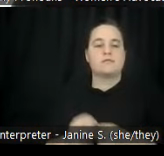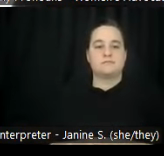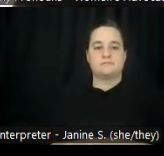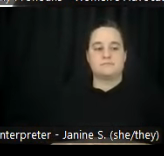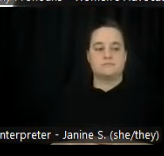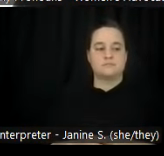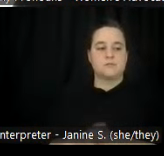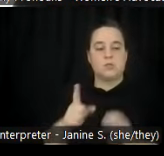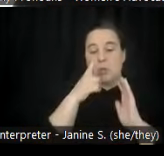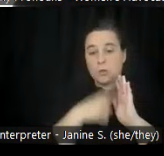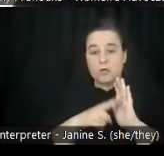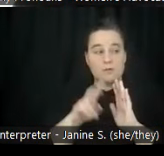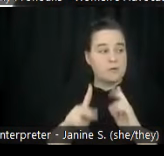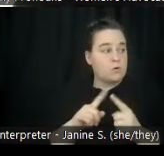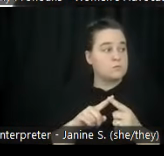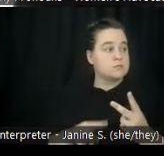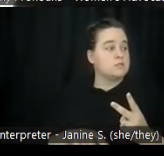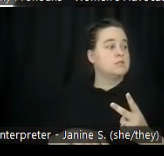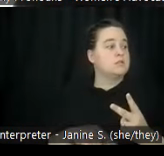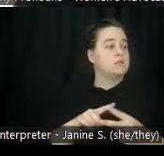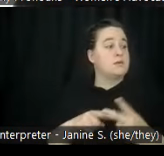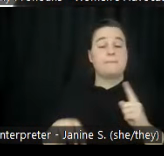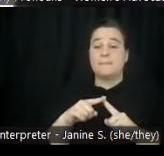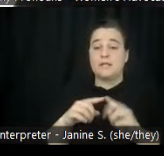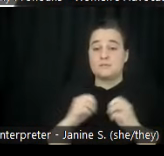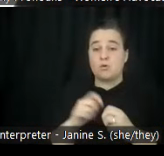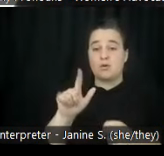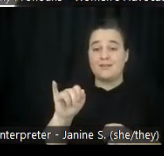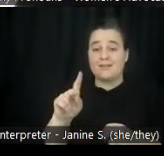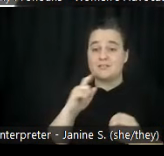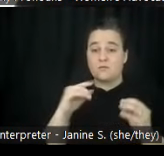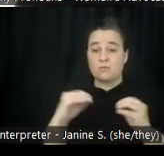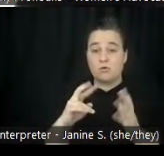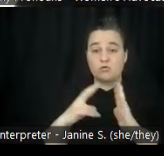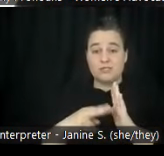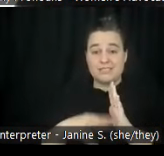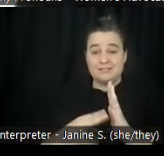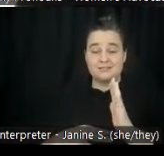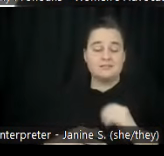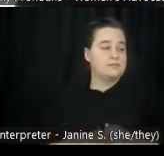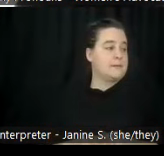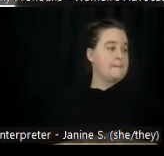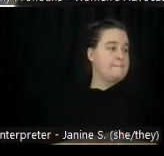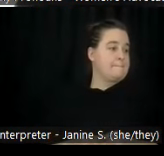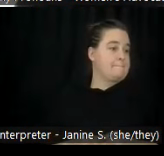those up. We also have some more links for further reading.